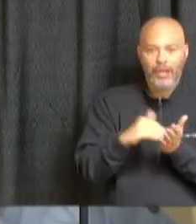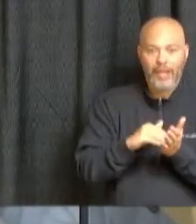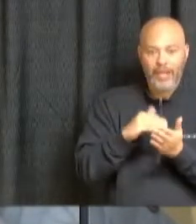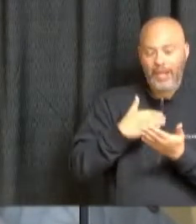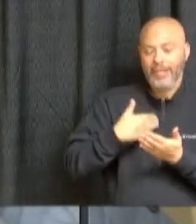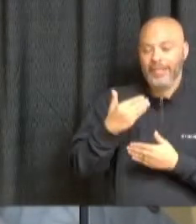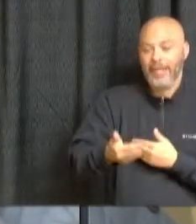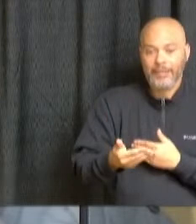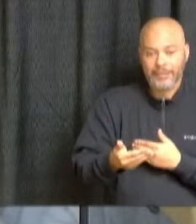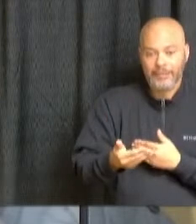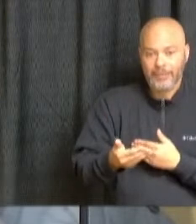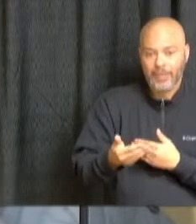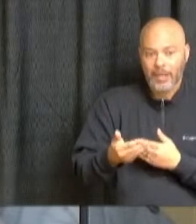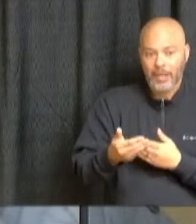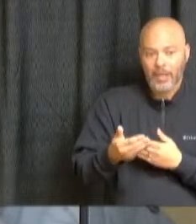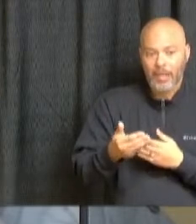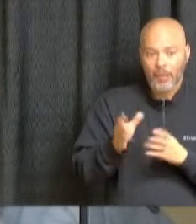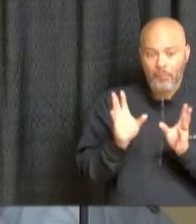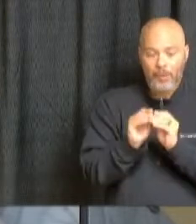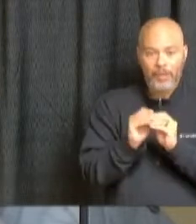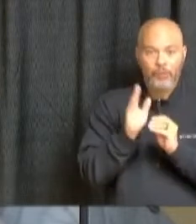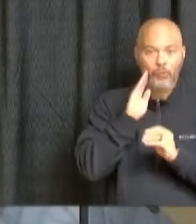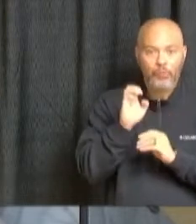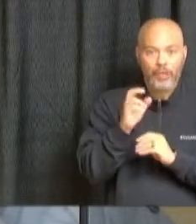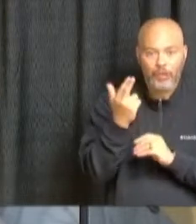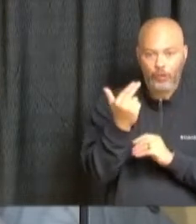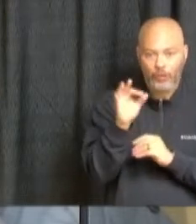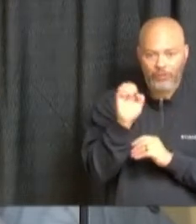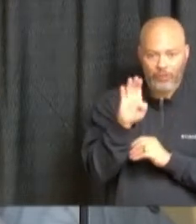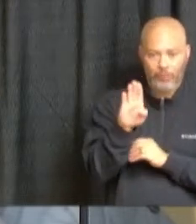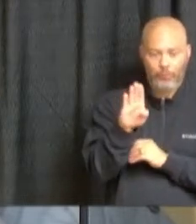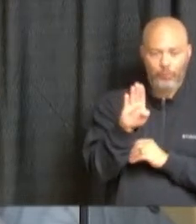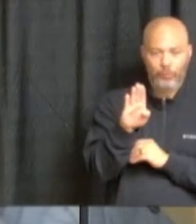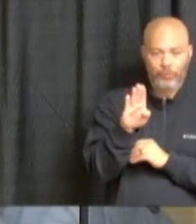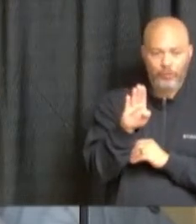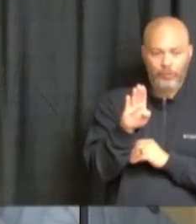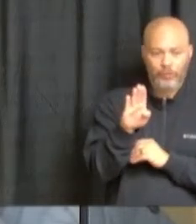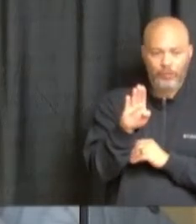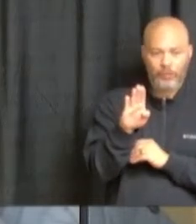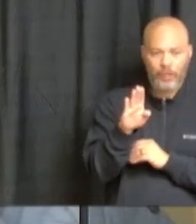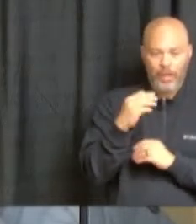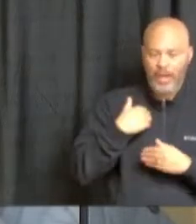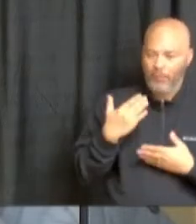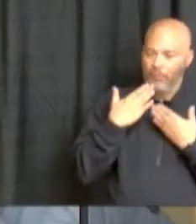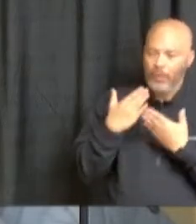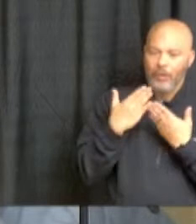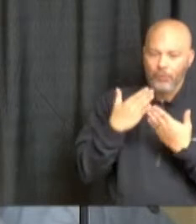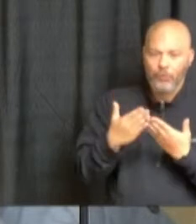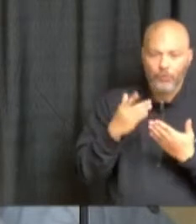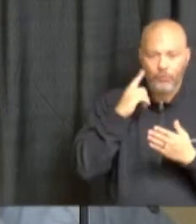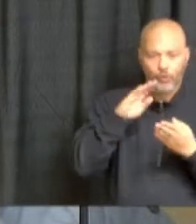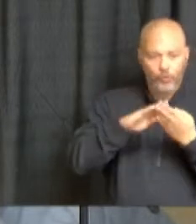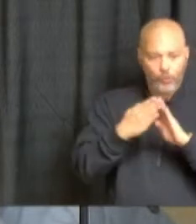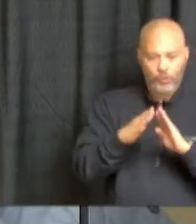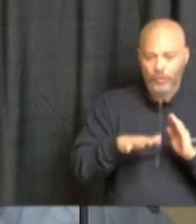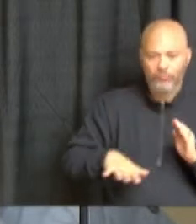next committee meeting will be on the 13th of February, and I'm just grateful for the great